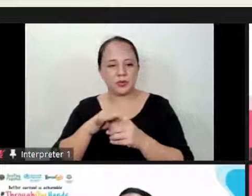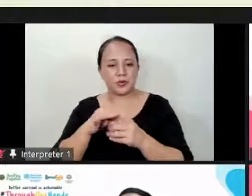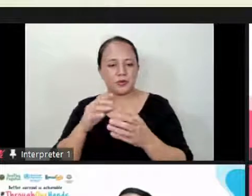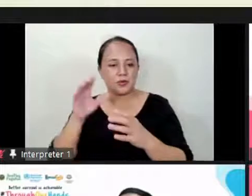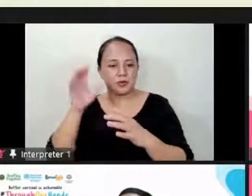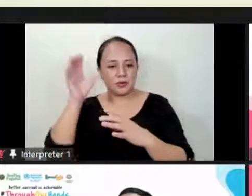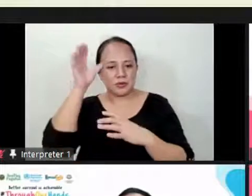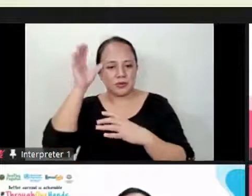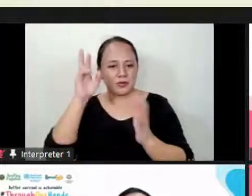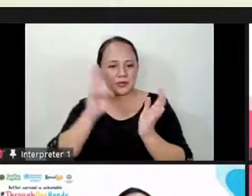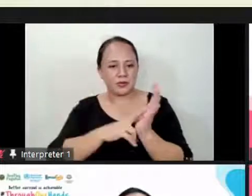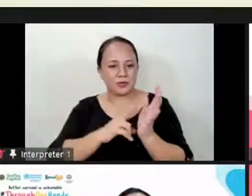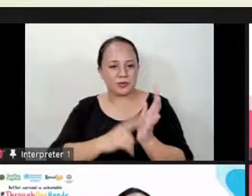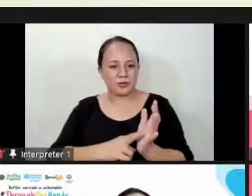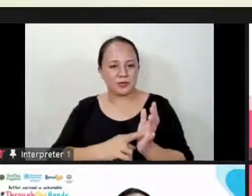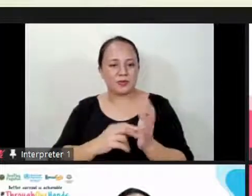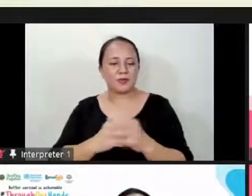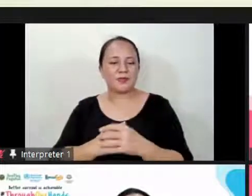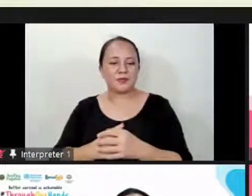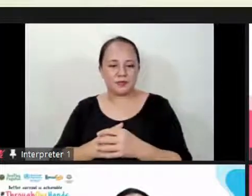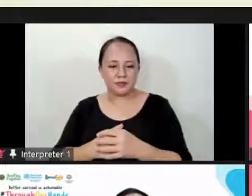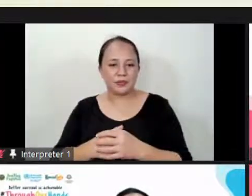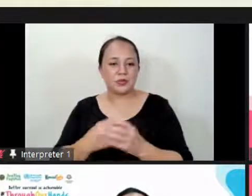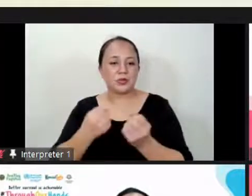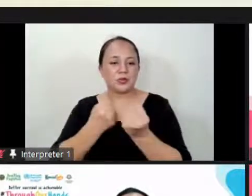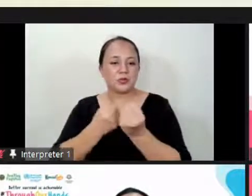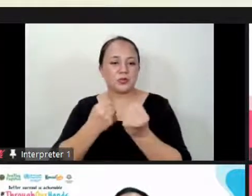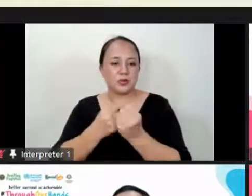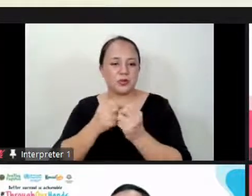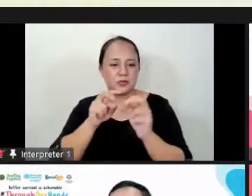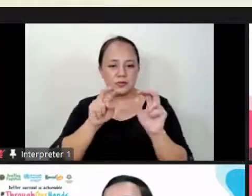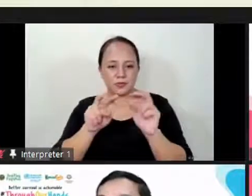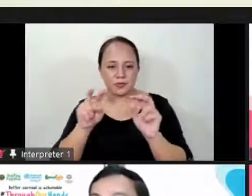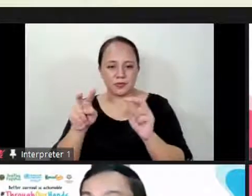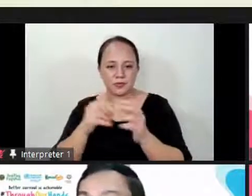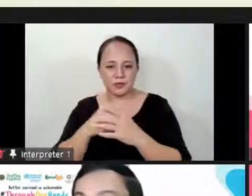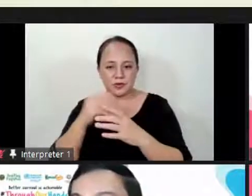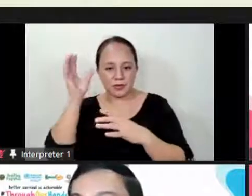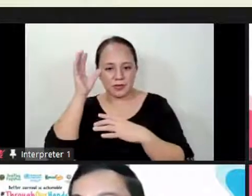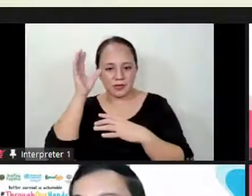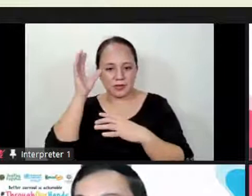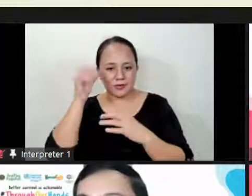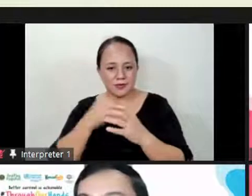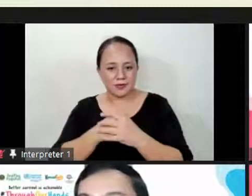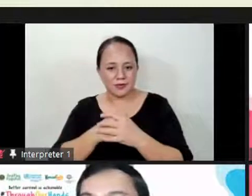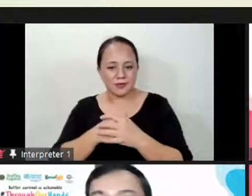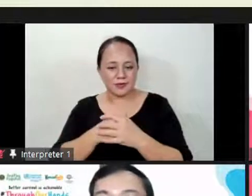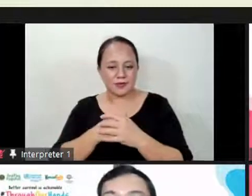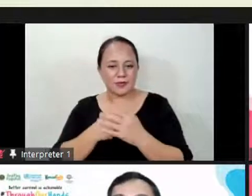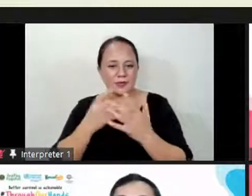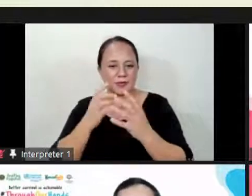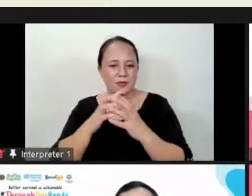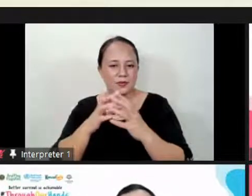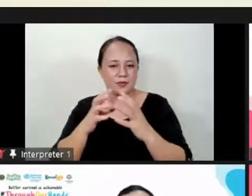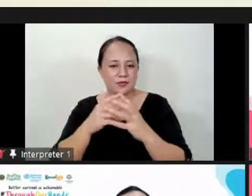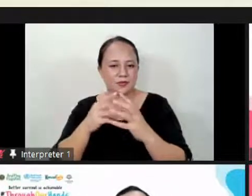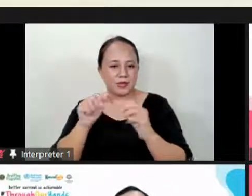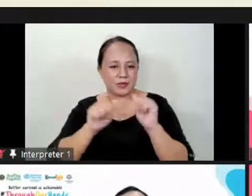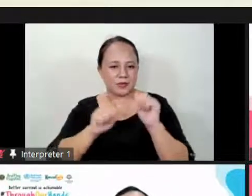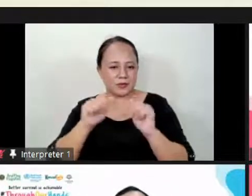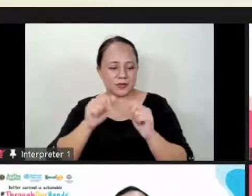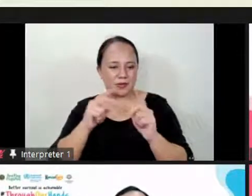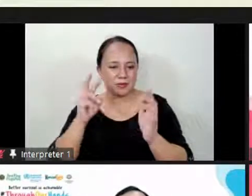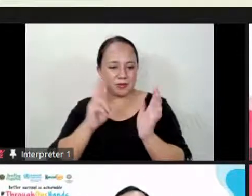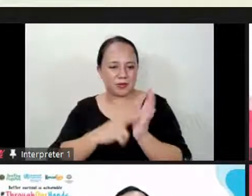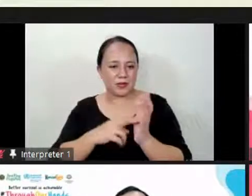Cancer Registries, support the monitoring of cancer burden through the project assessment of cancer registries